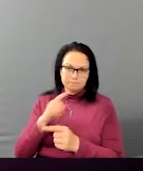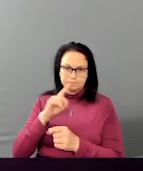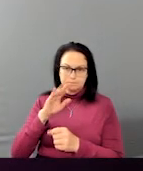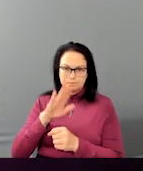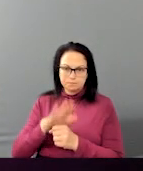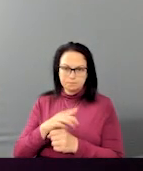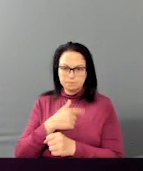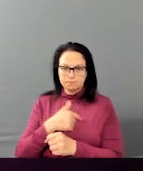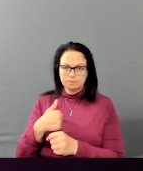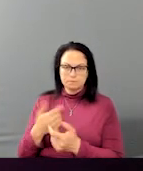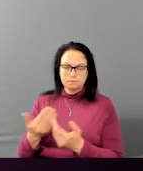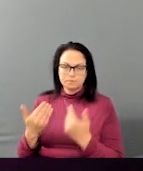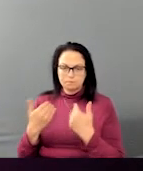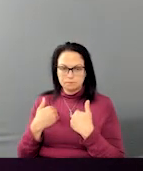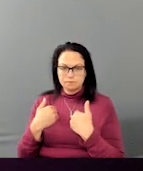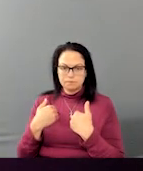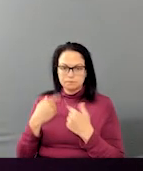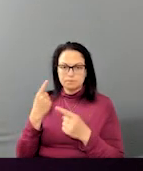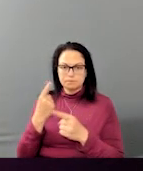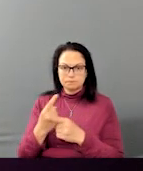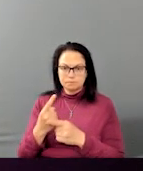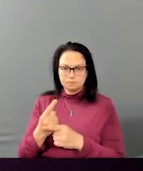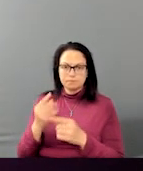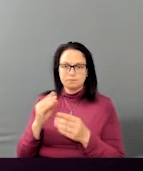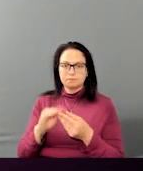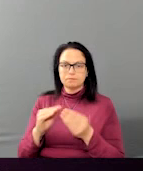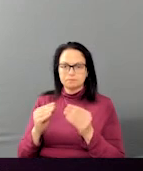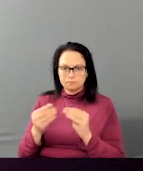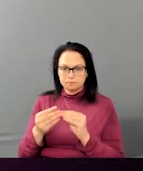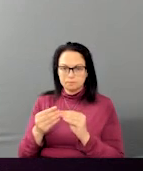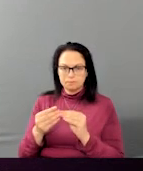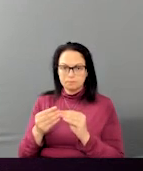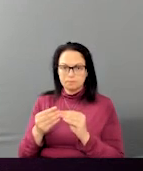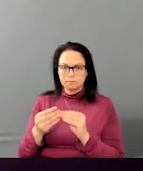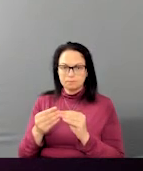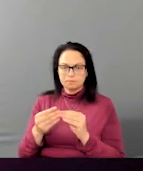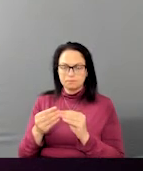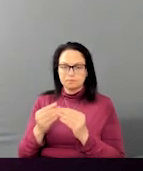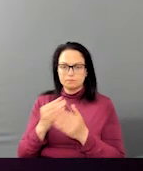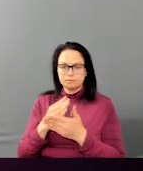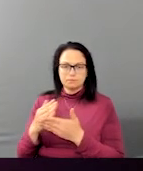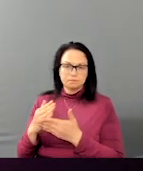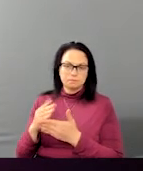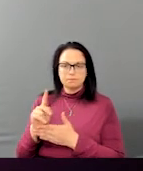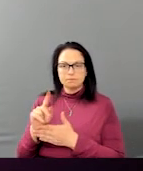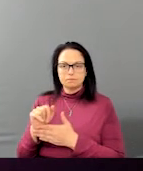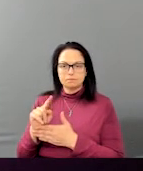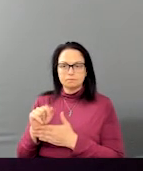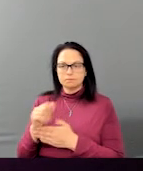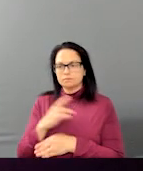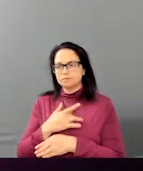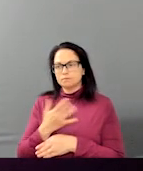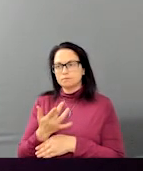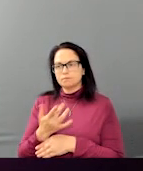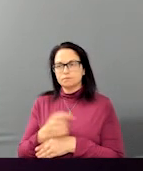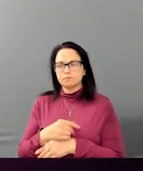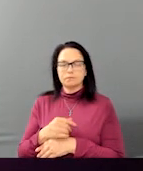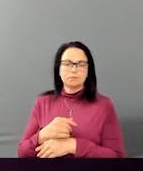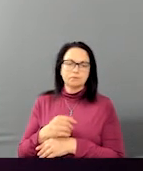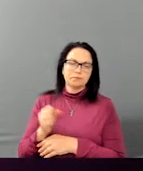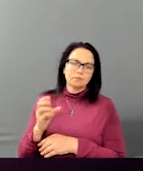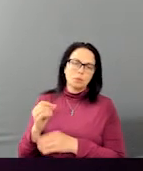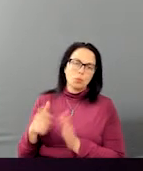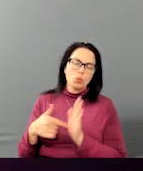have the correct number of sections of data, right? So the Houston Rockets have